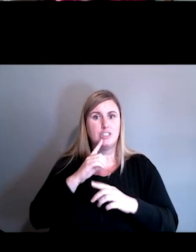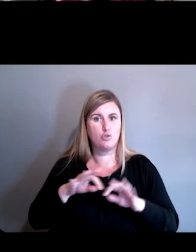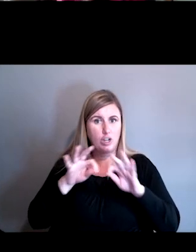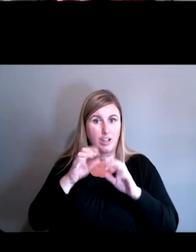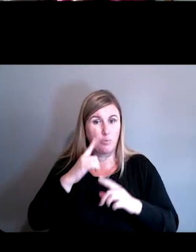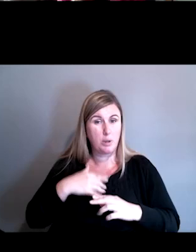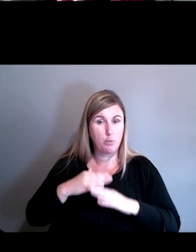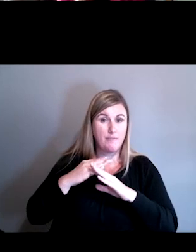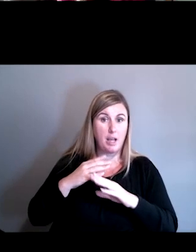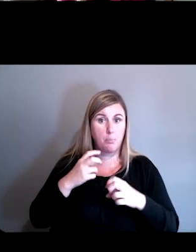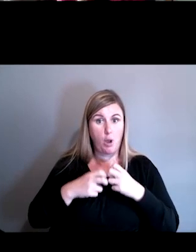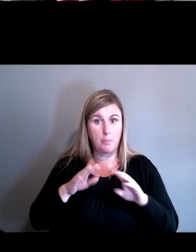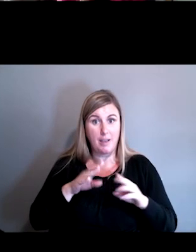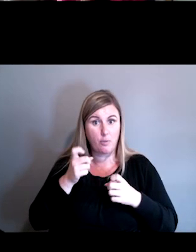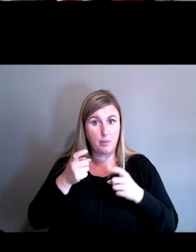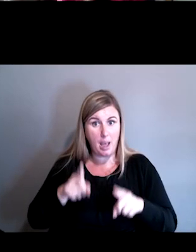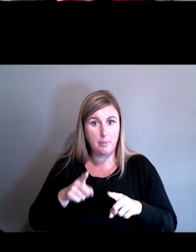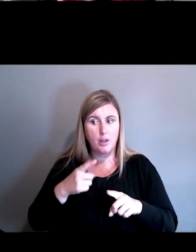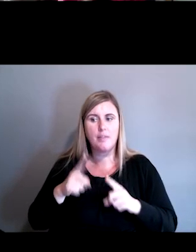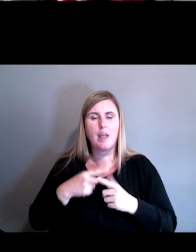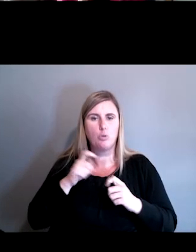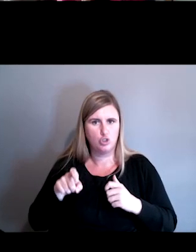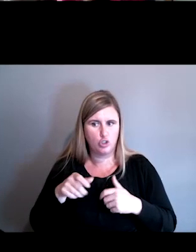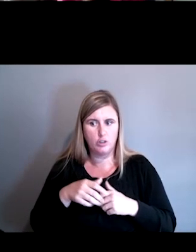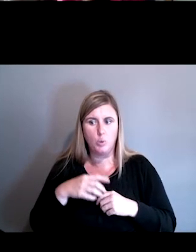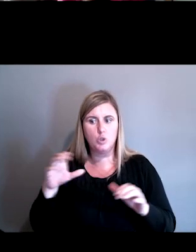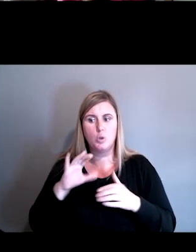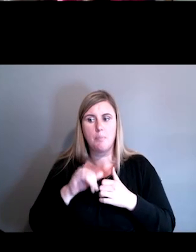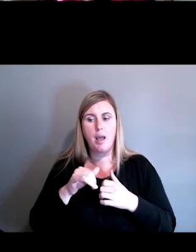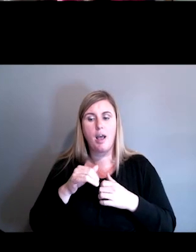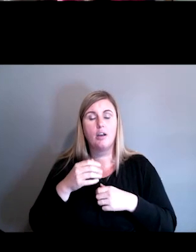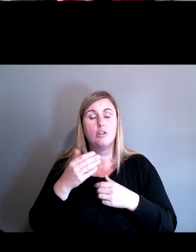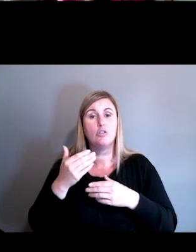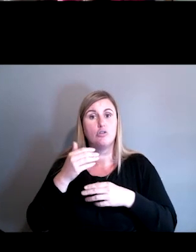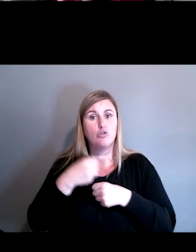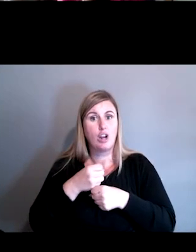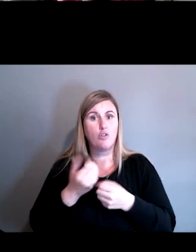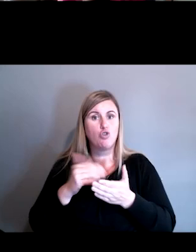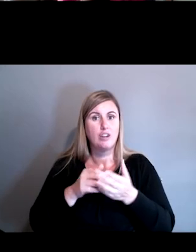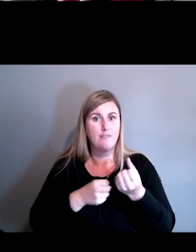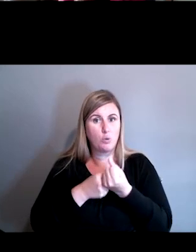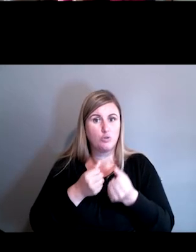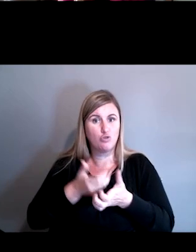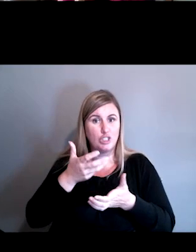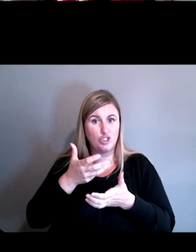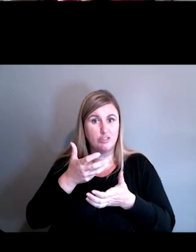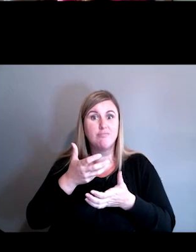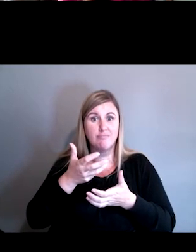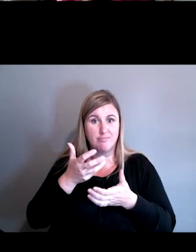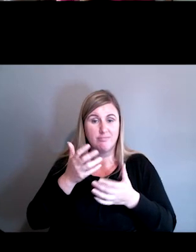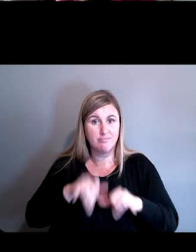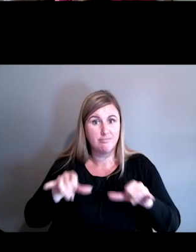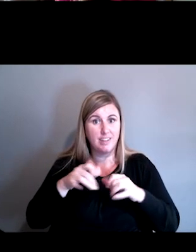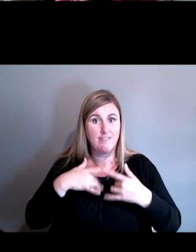We do this by creating reinforcement-rich environments, utilizing evidence-based teaching, and teaching critical skills to help students get ready to